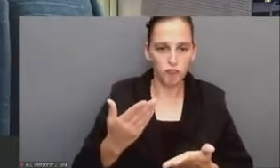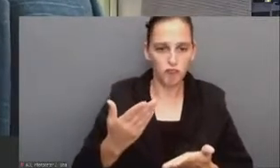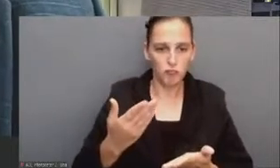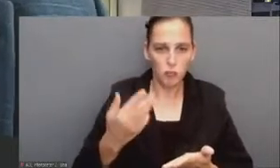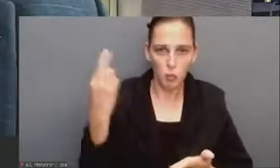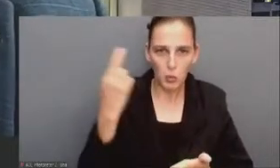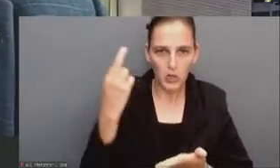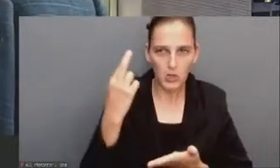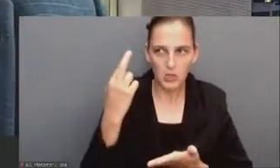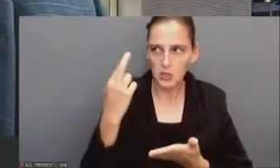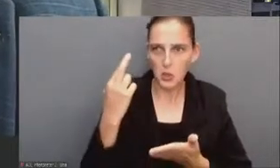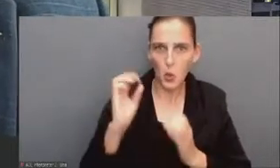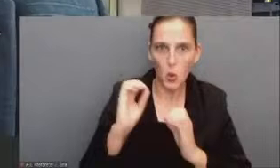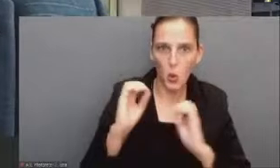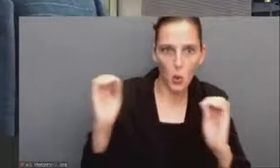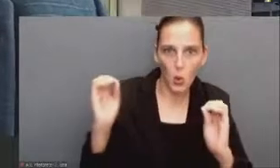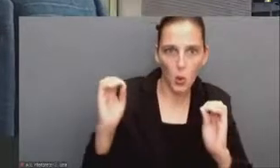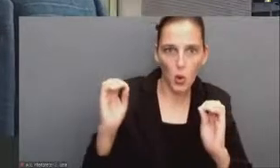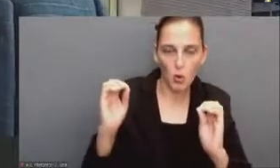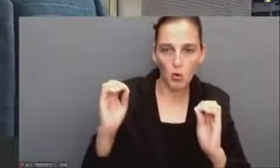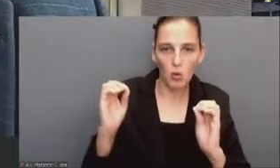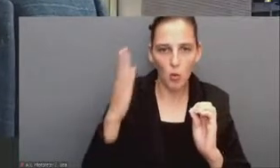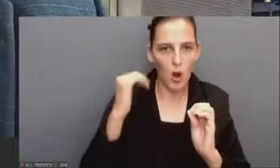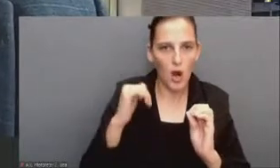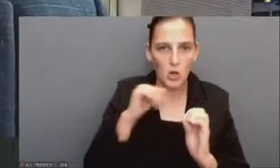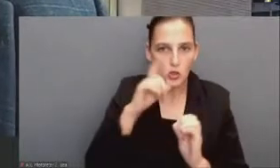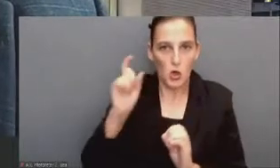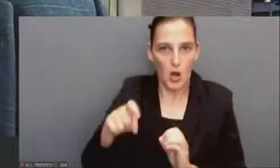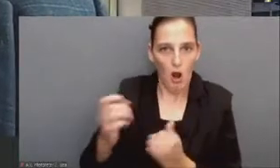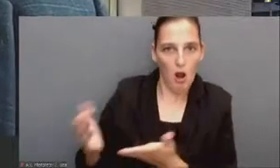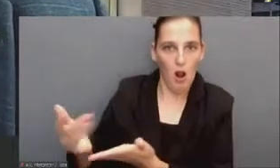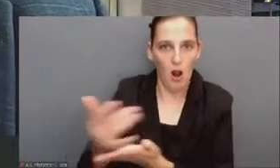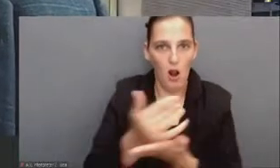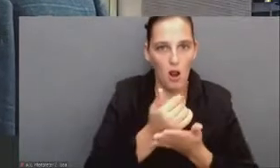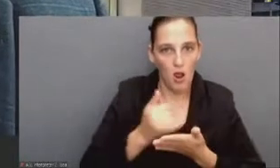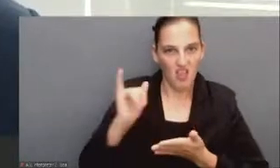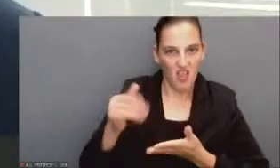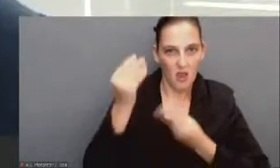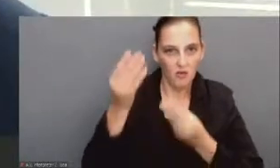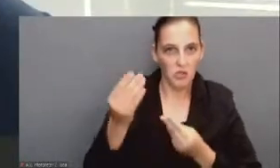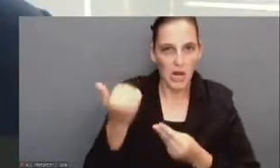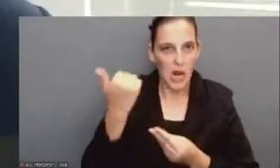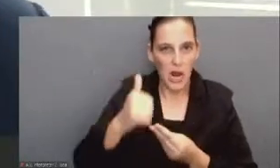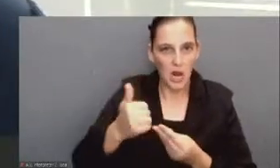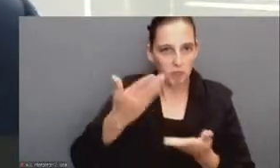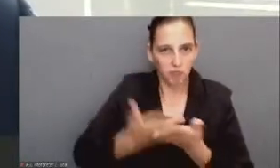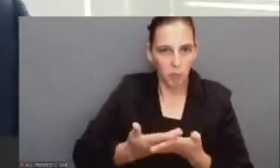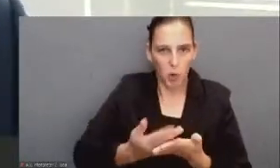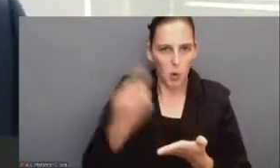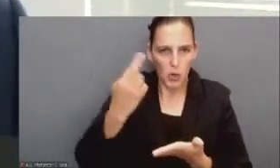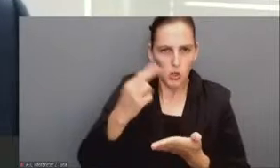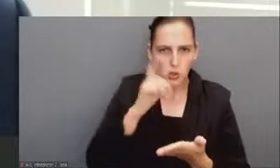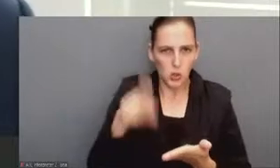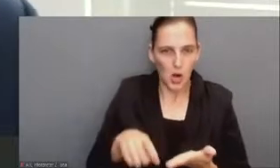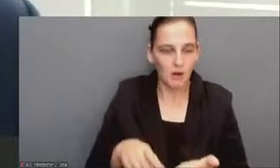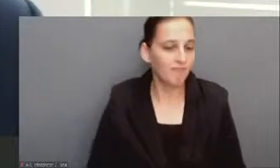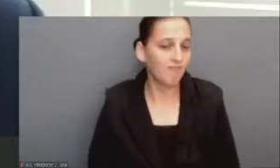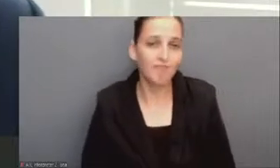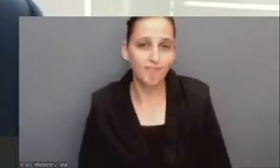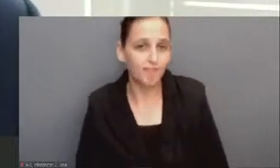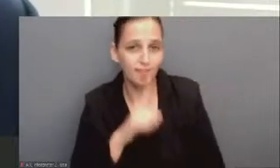key data to address health disparities and inequities? I do not see any rationale why